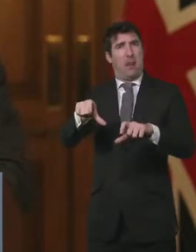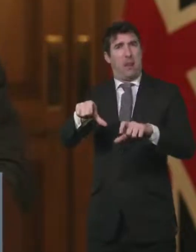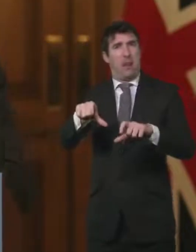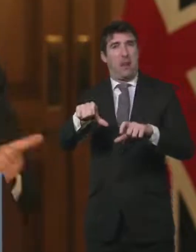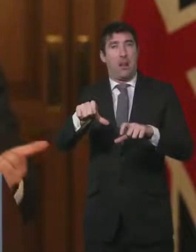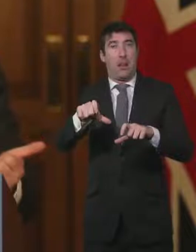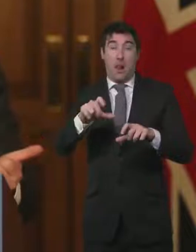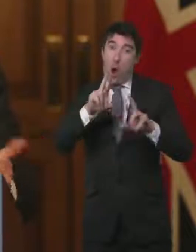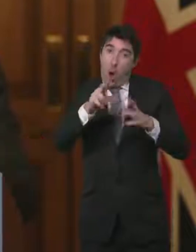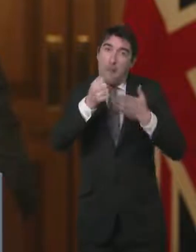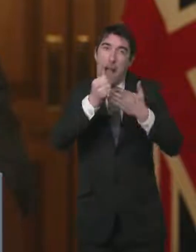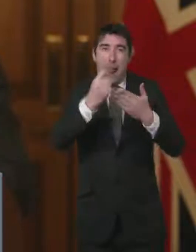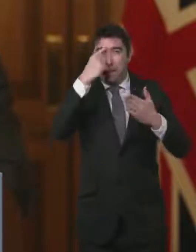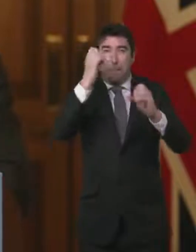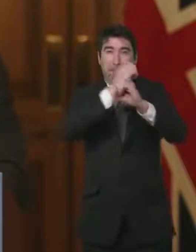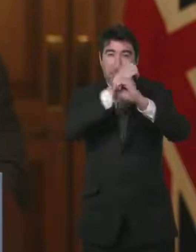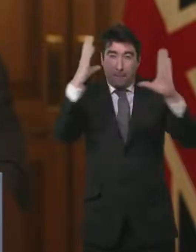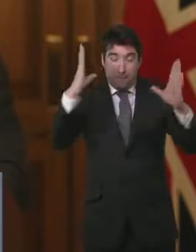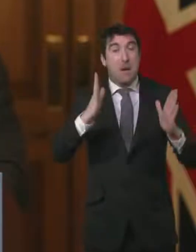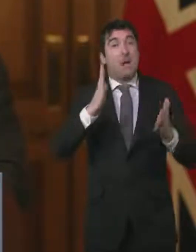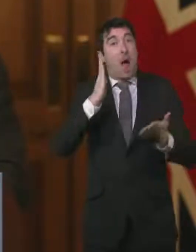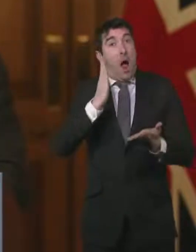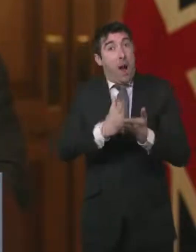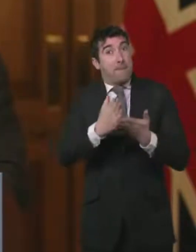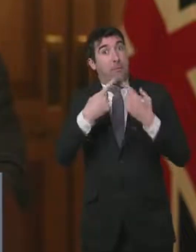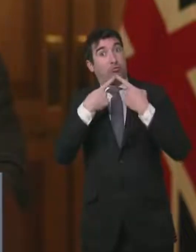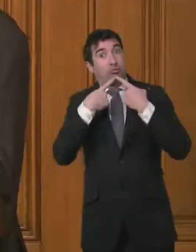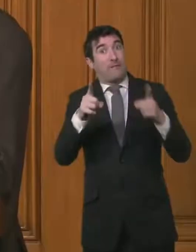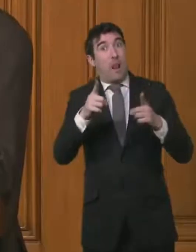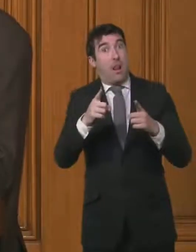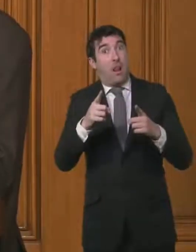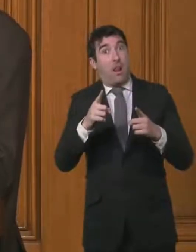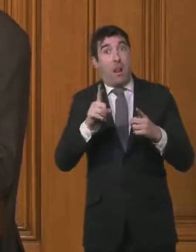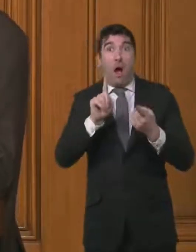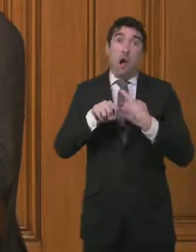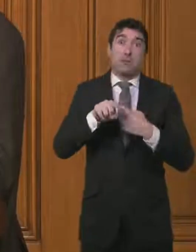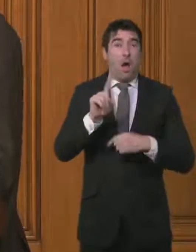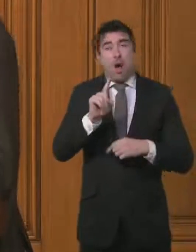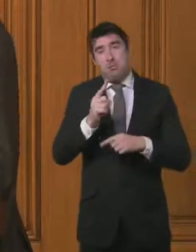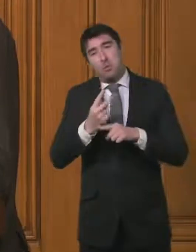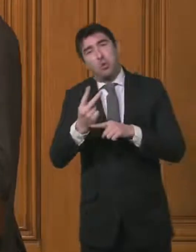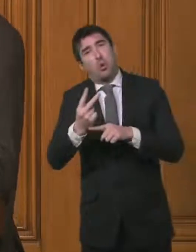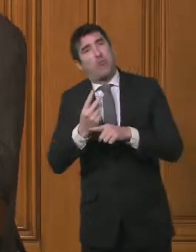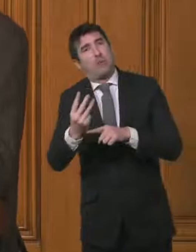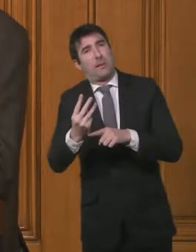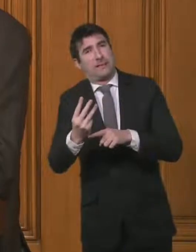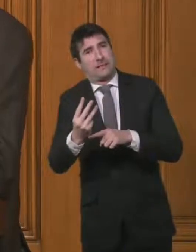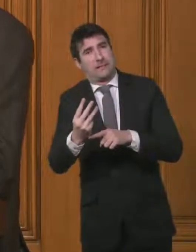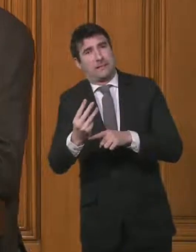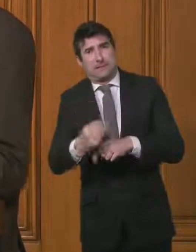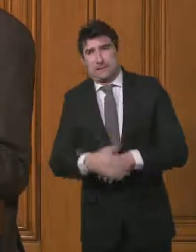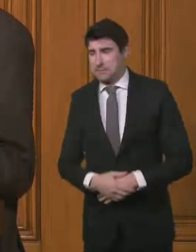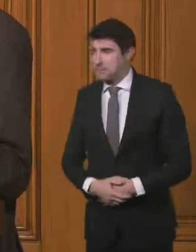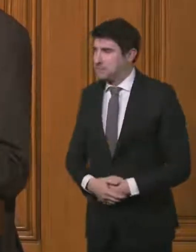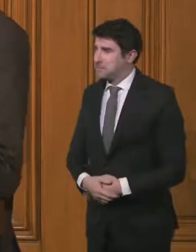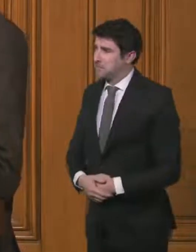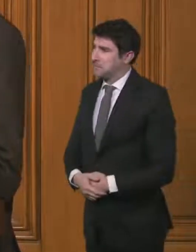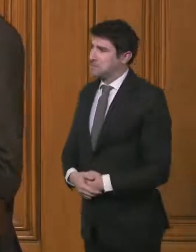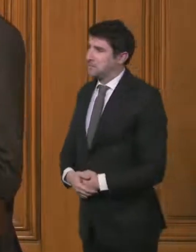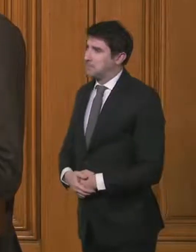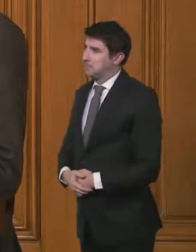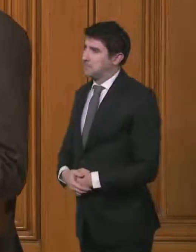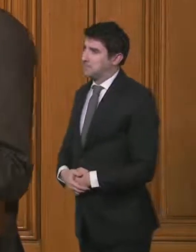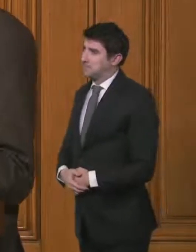Thanks, James. Do you have anything to add? Nothing to add on that, Prime Minister, but maybe if I could just, I'd started by thanking NHS staff, and perhaps I could finish